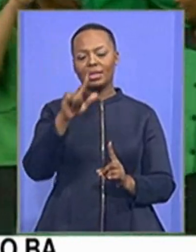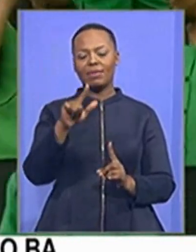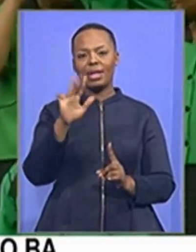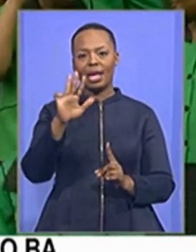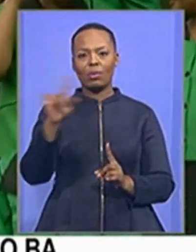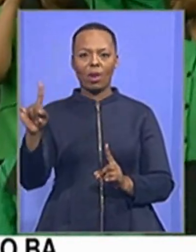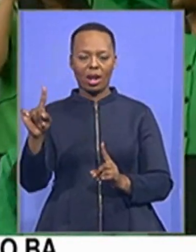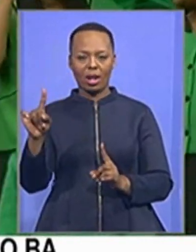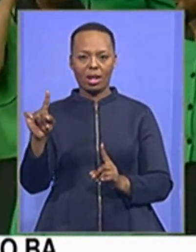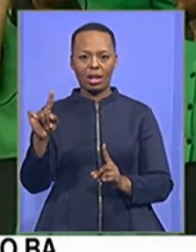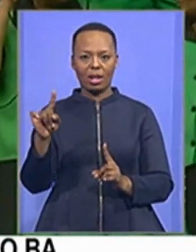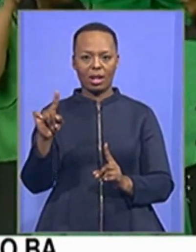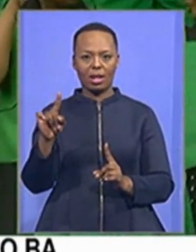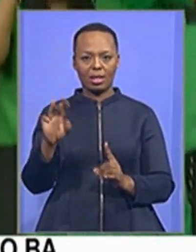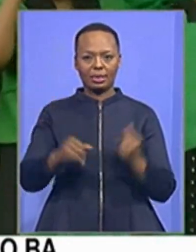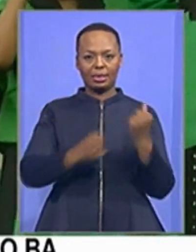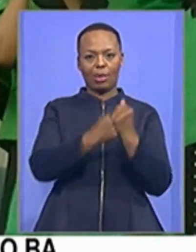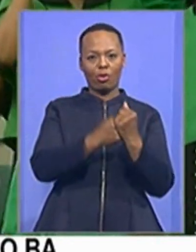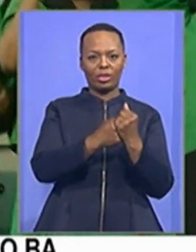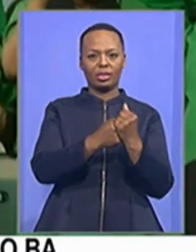1,791.